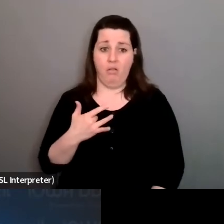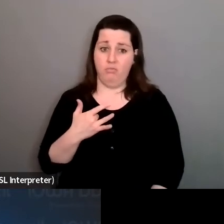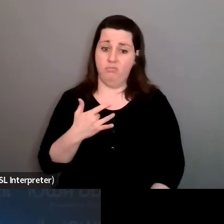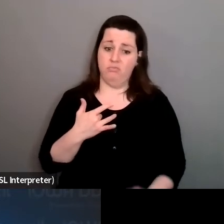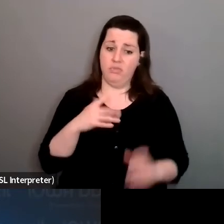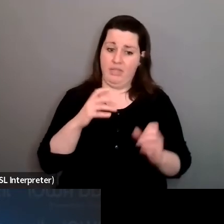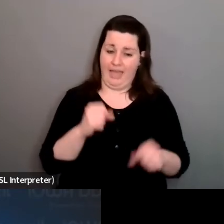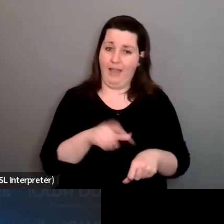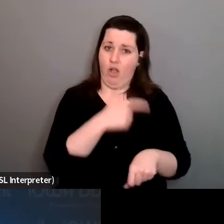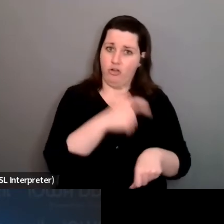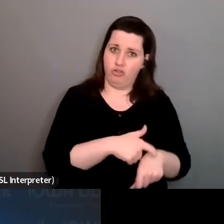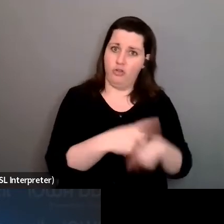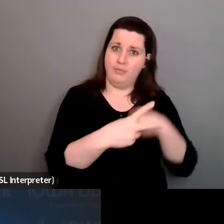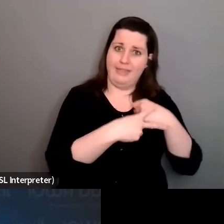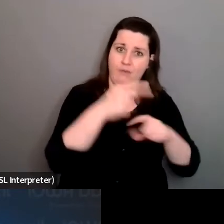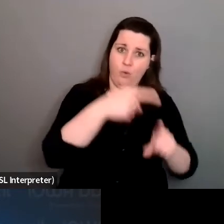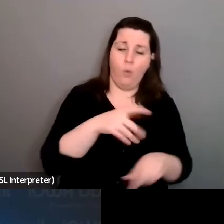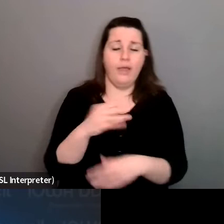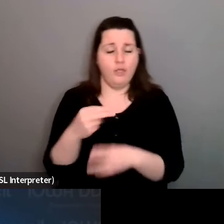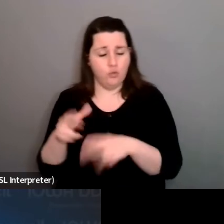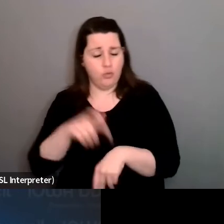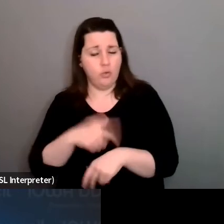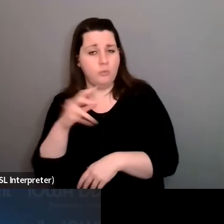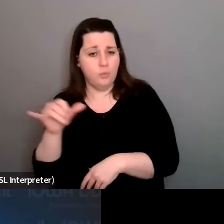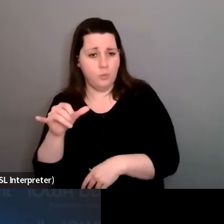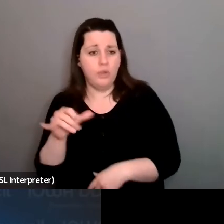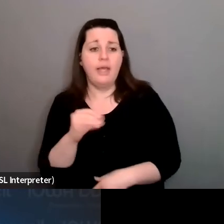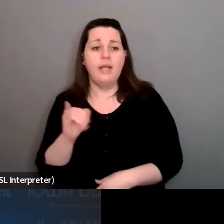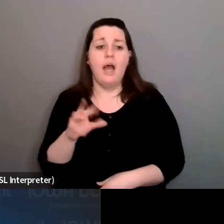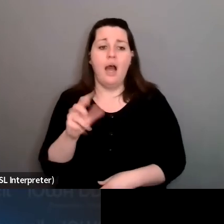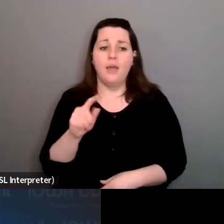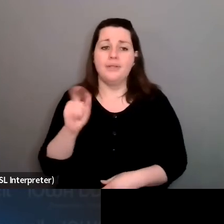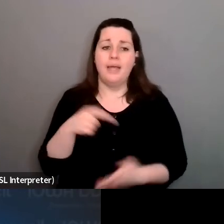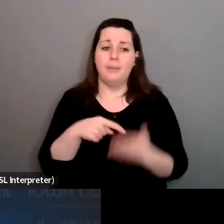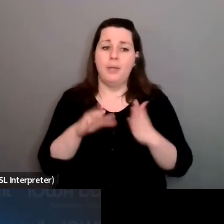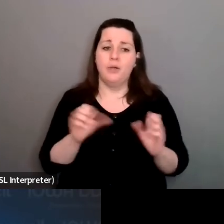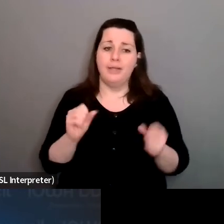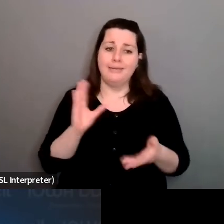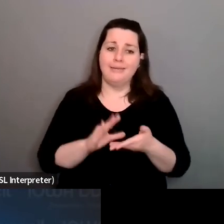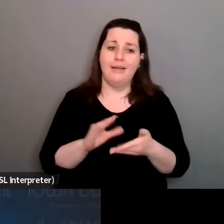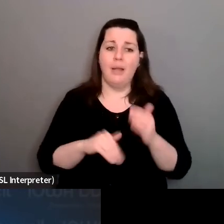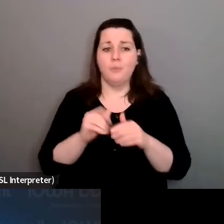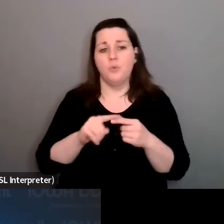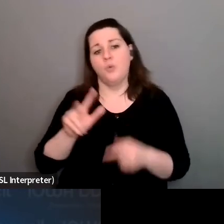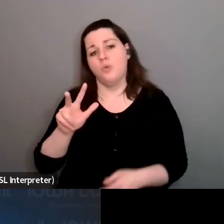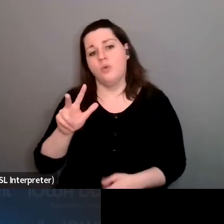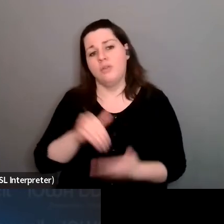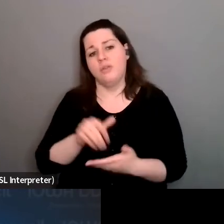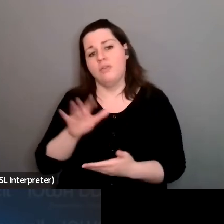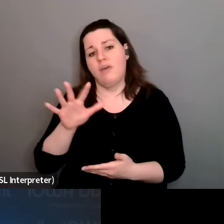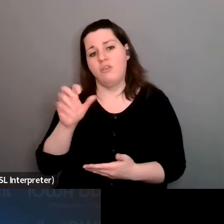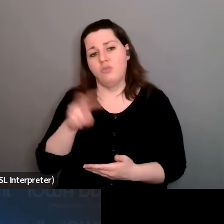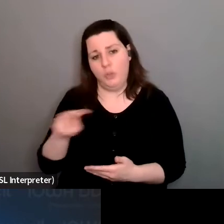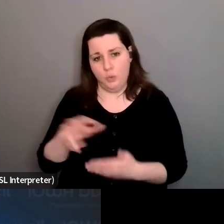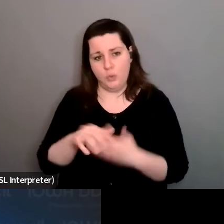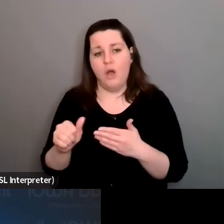and short-term savings goals. And then again, Iowa taxpayers can deduct up to $35.22 from their state